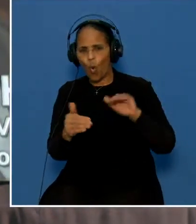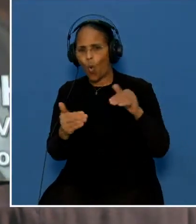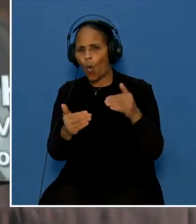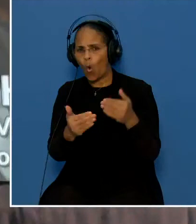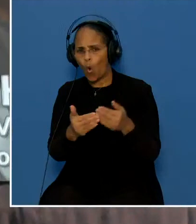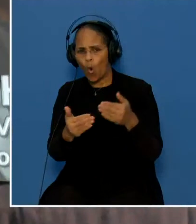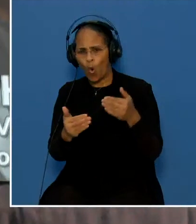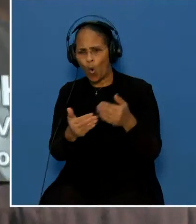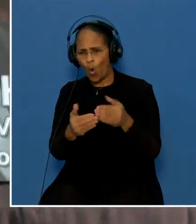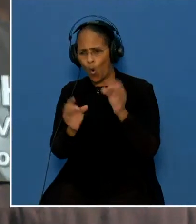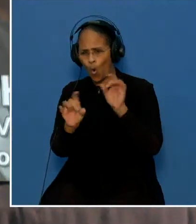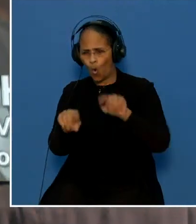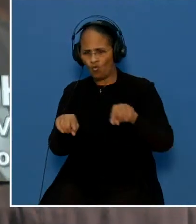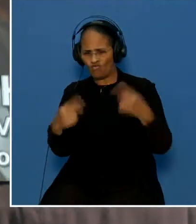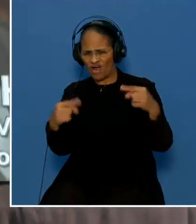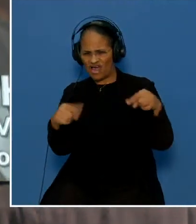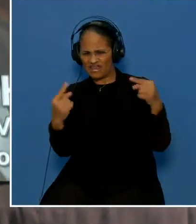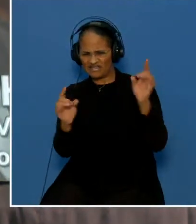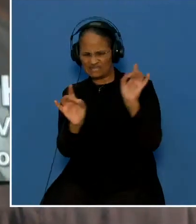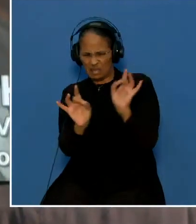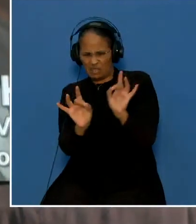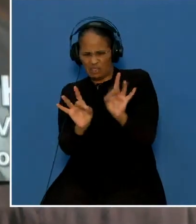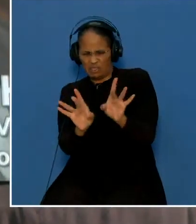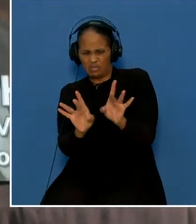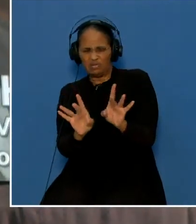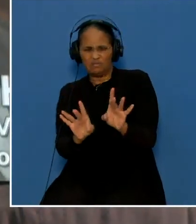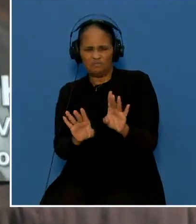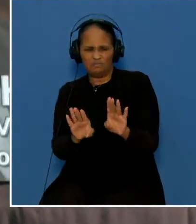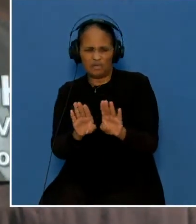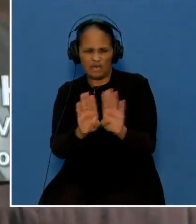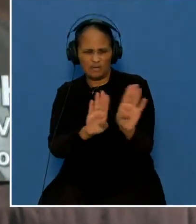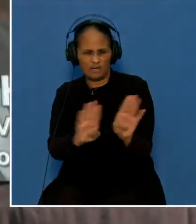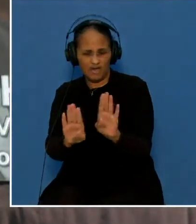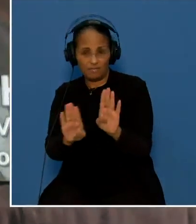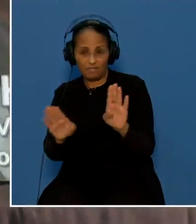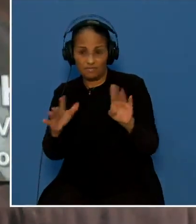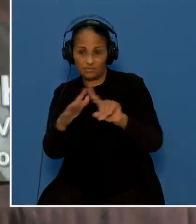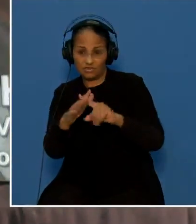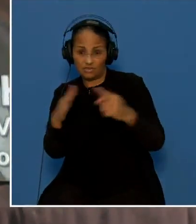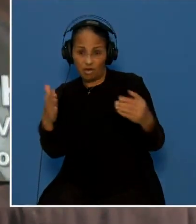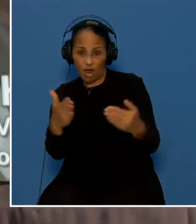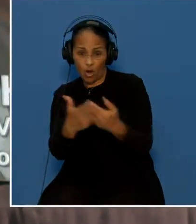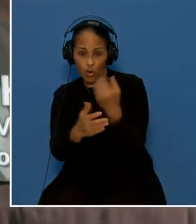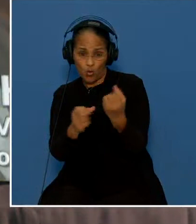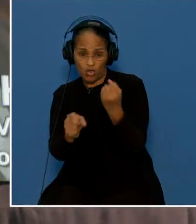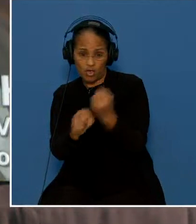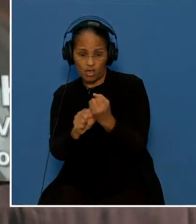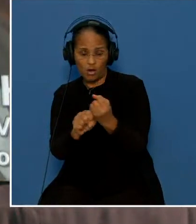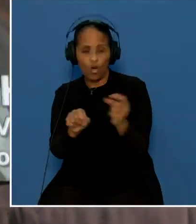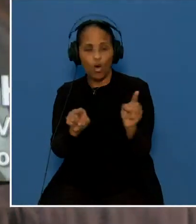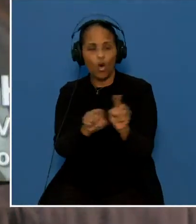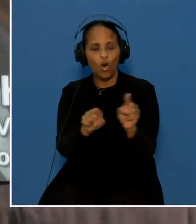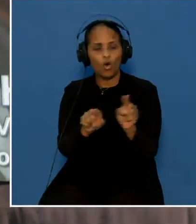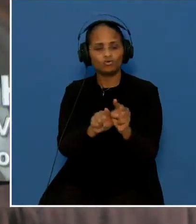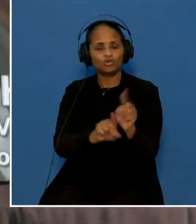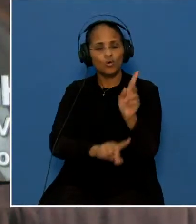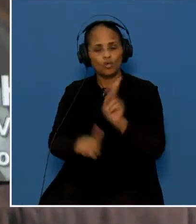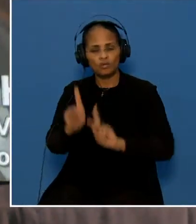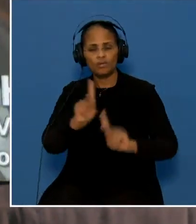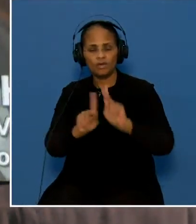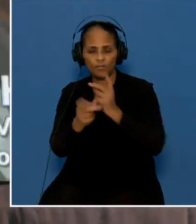behavior, particularly as we embark upon a new year. Also, in keeping with public